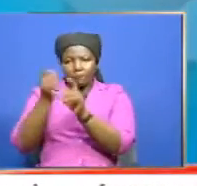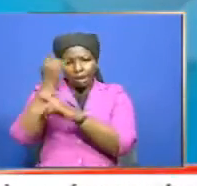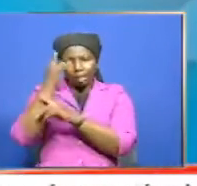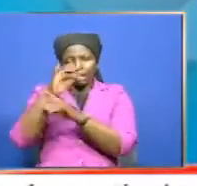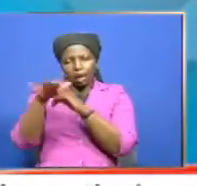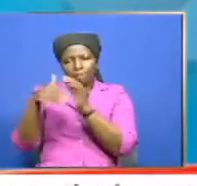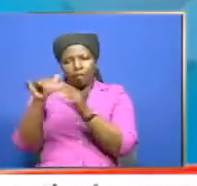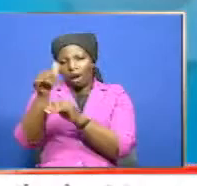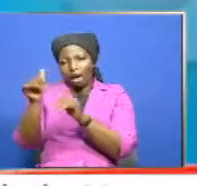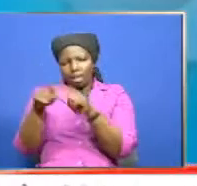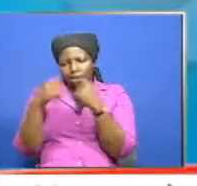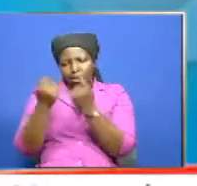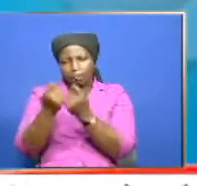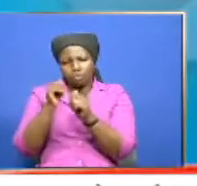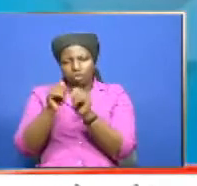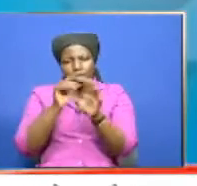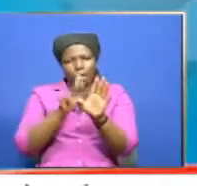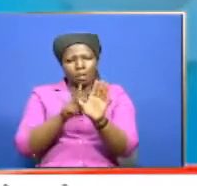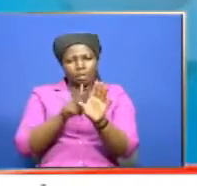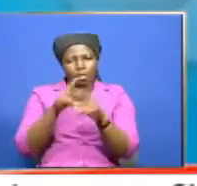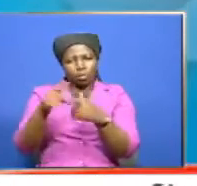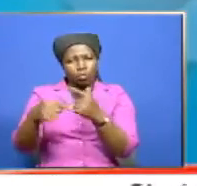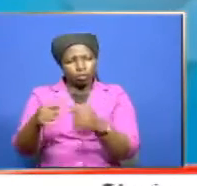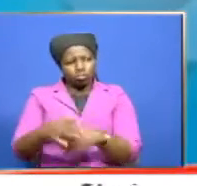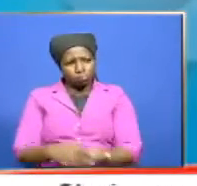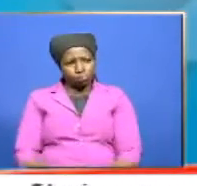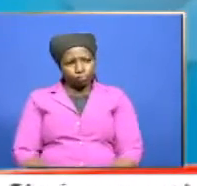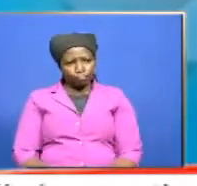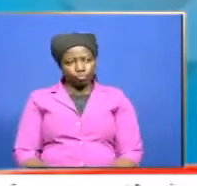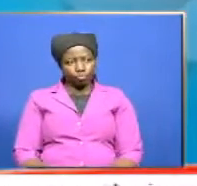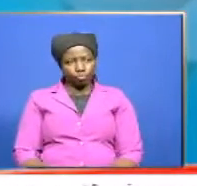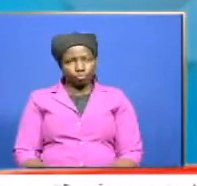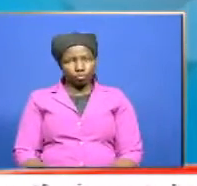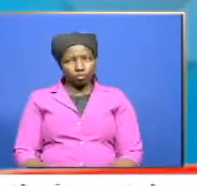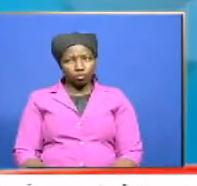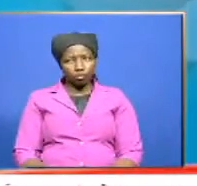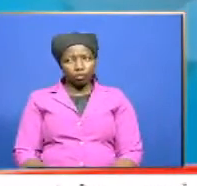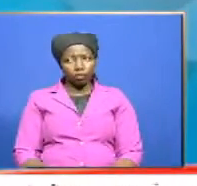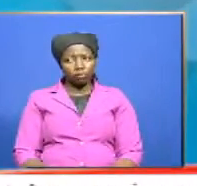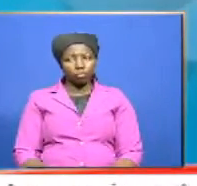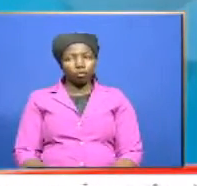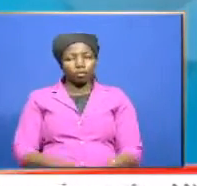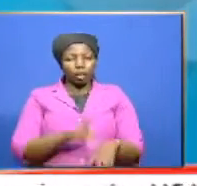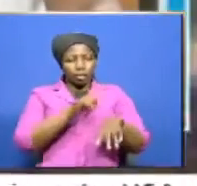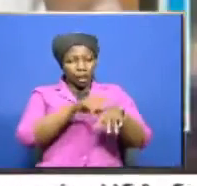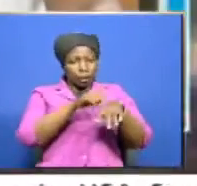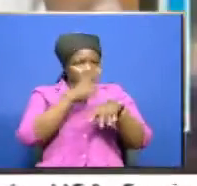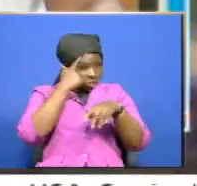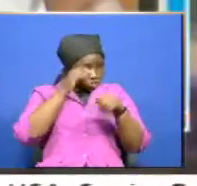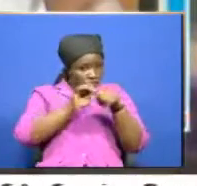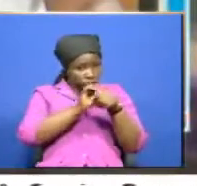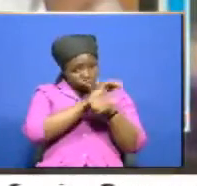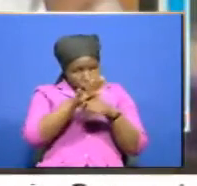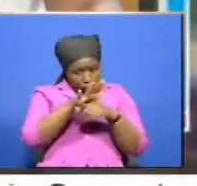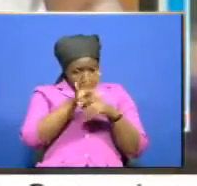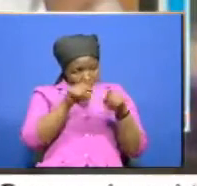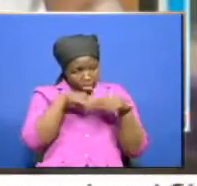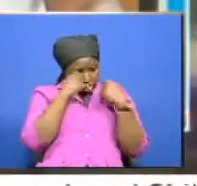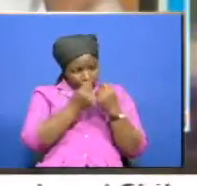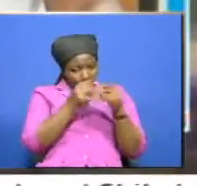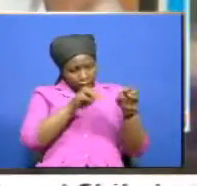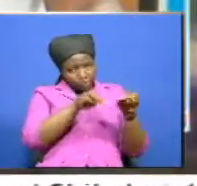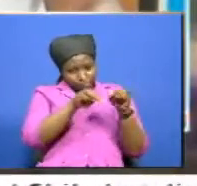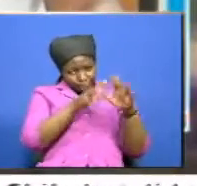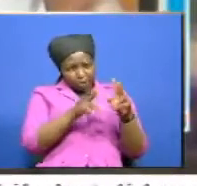teams that were participating. Now it's turning out that in this coronavirus times, the team manager is